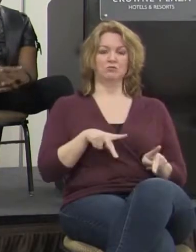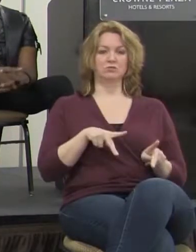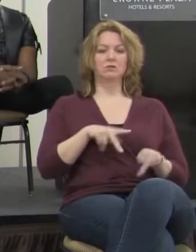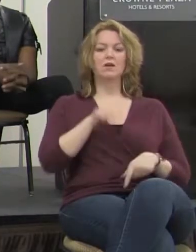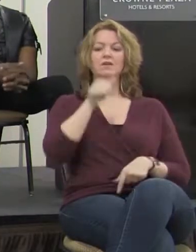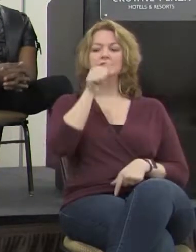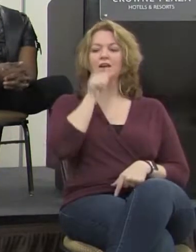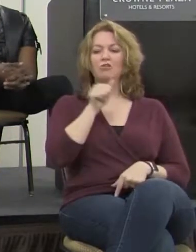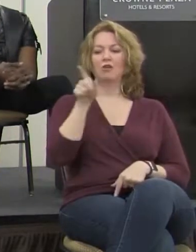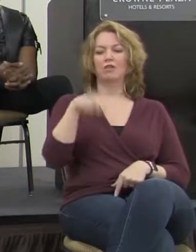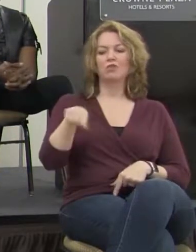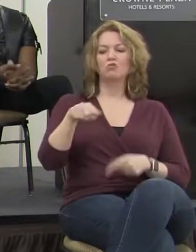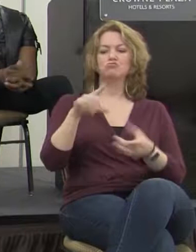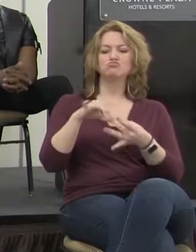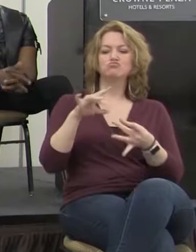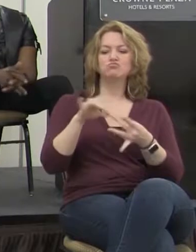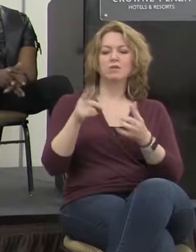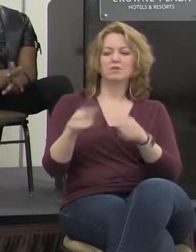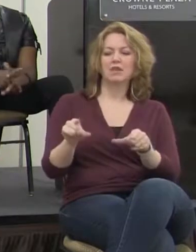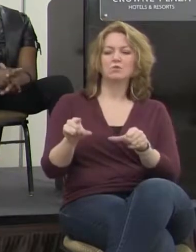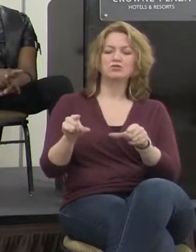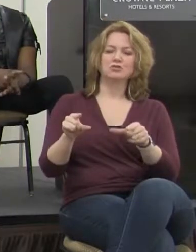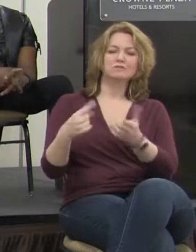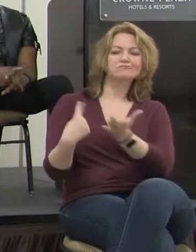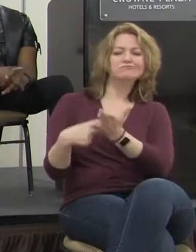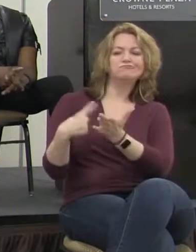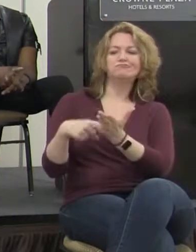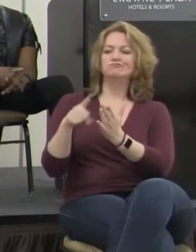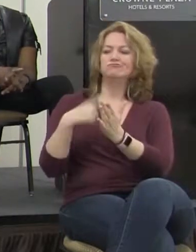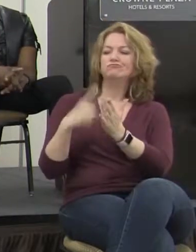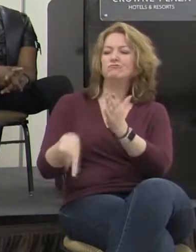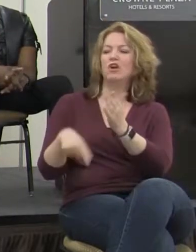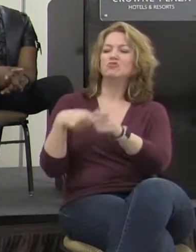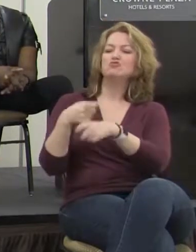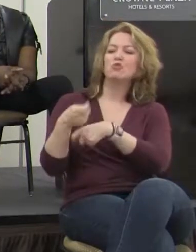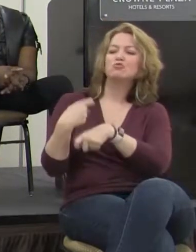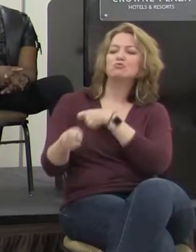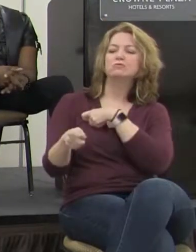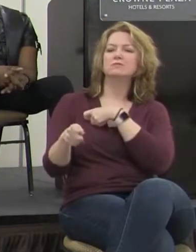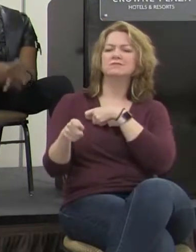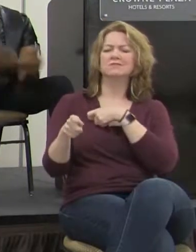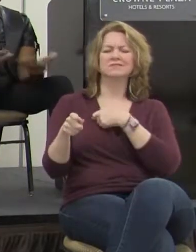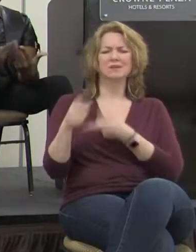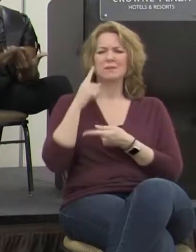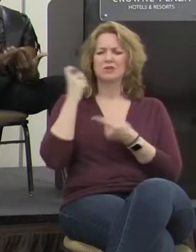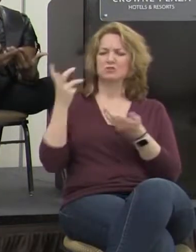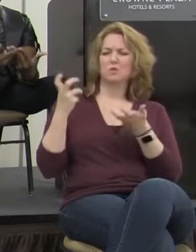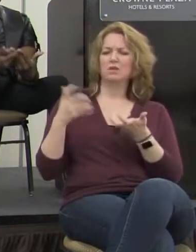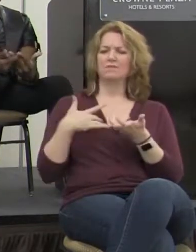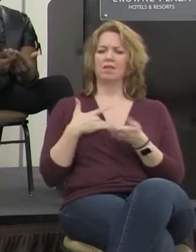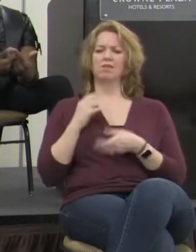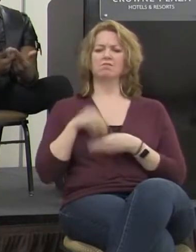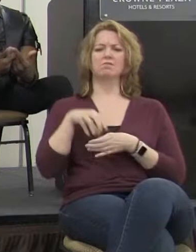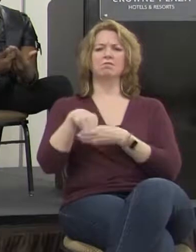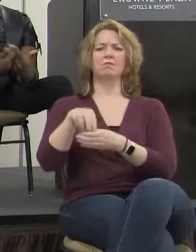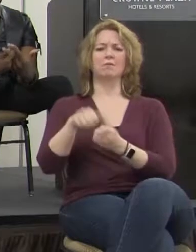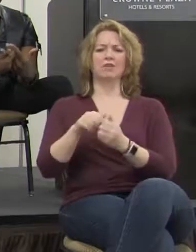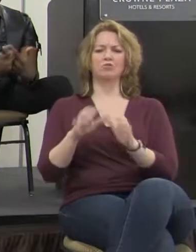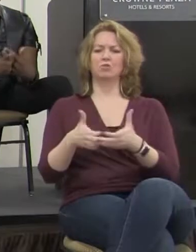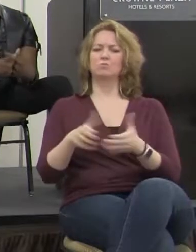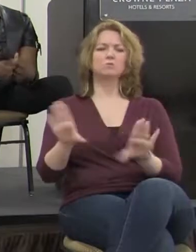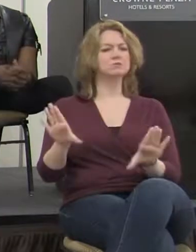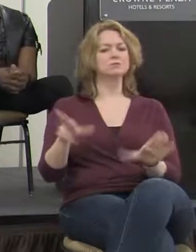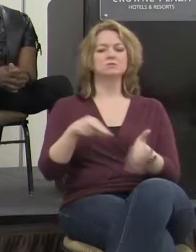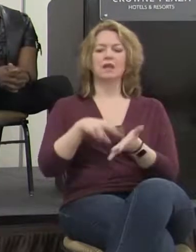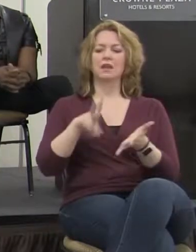tolerating those types of languages and comments and criticisms and jokes because you want to be a part of the group. You need to stand